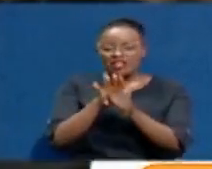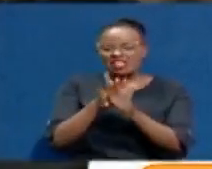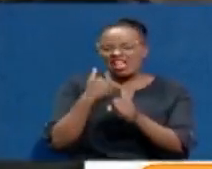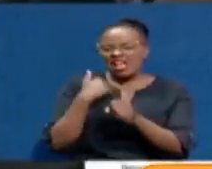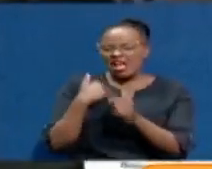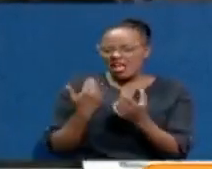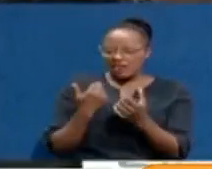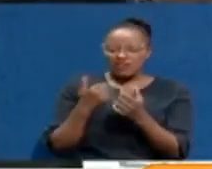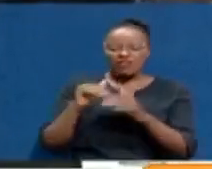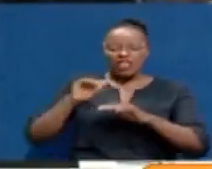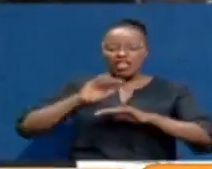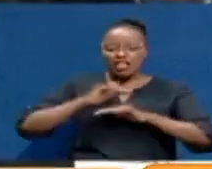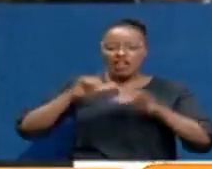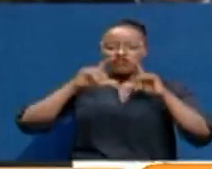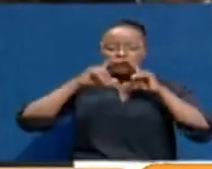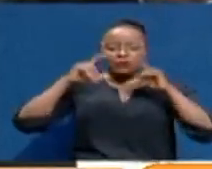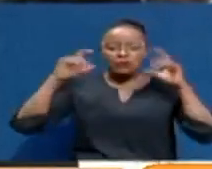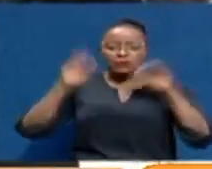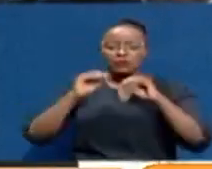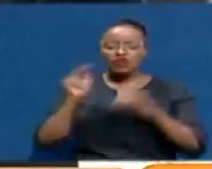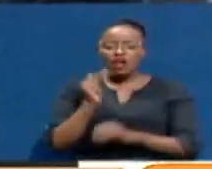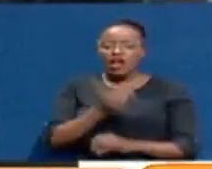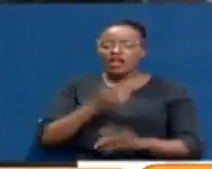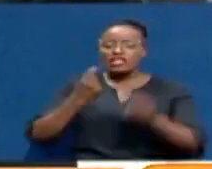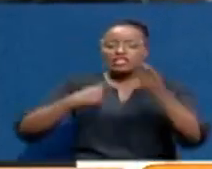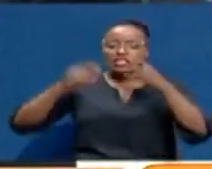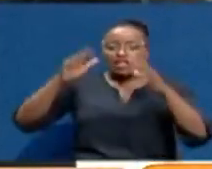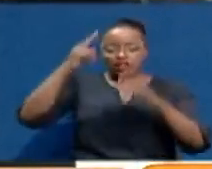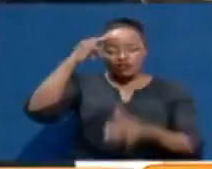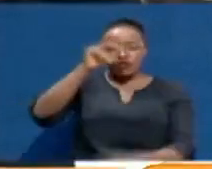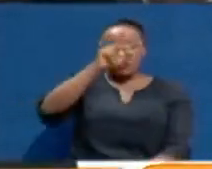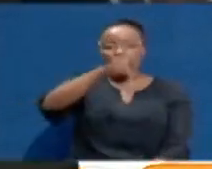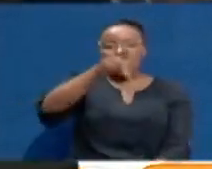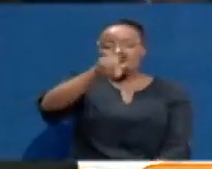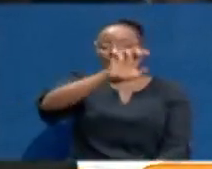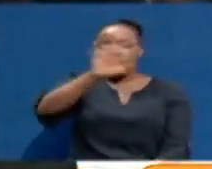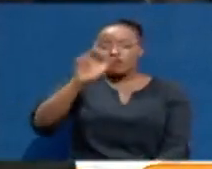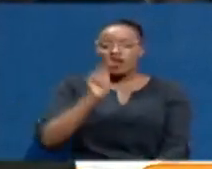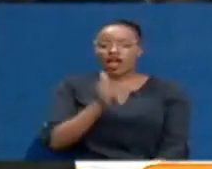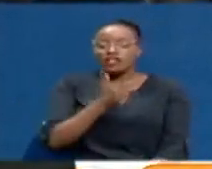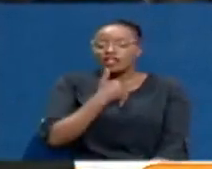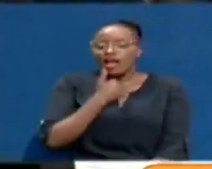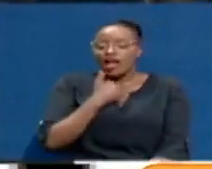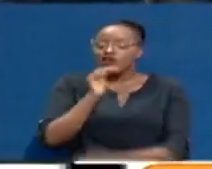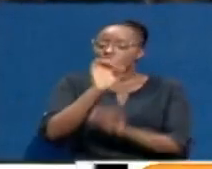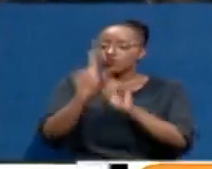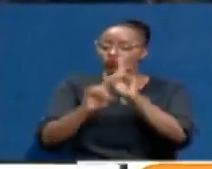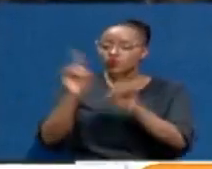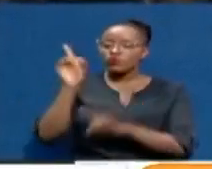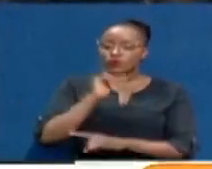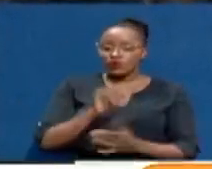there was a shortage of masks, and us being sellers of PPEs, we had many inquiries,